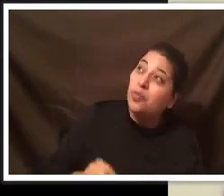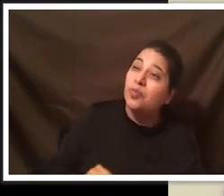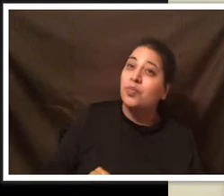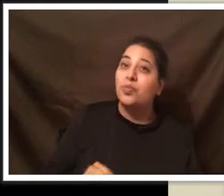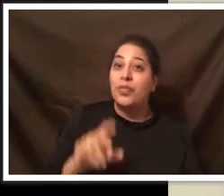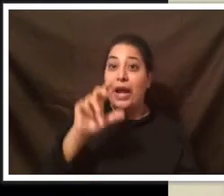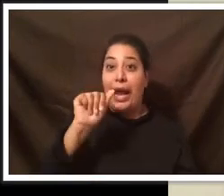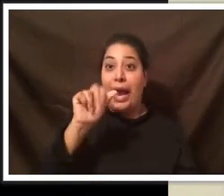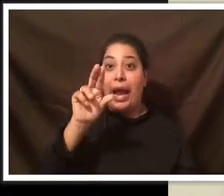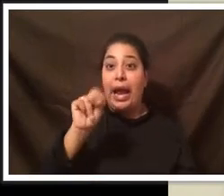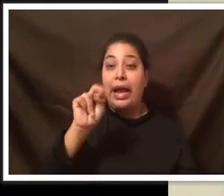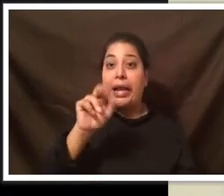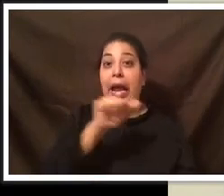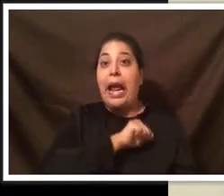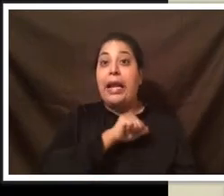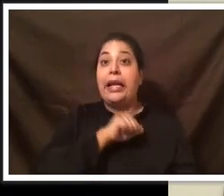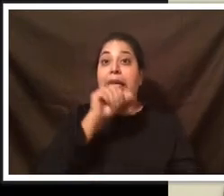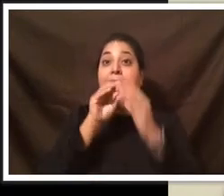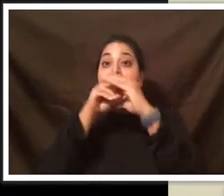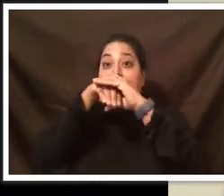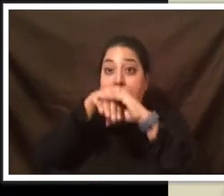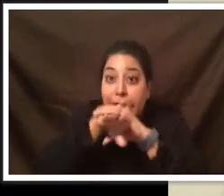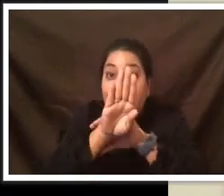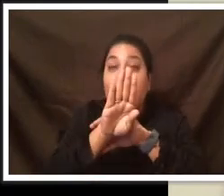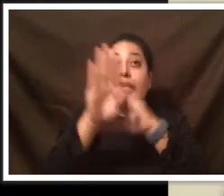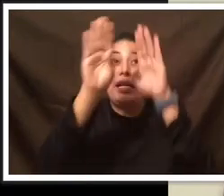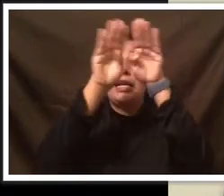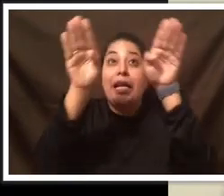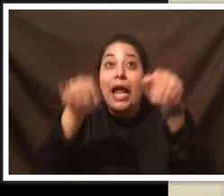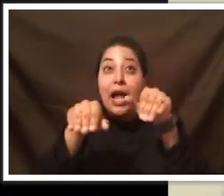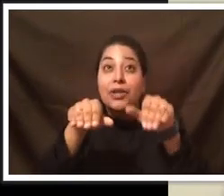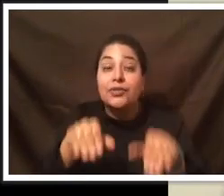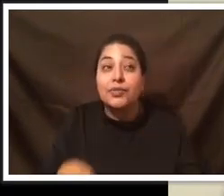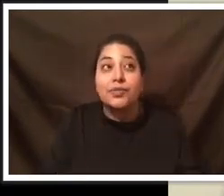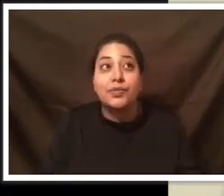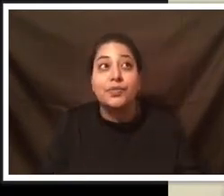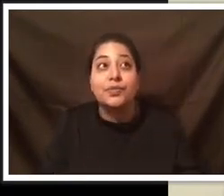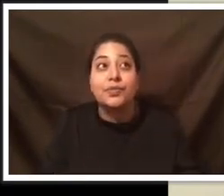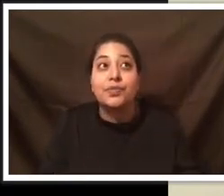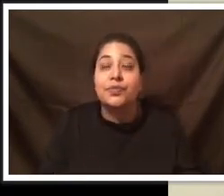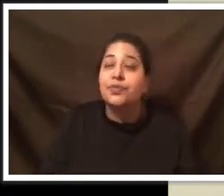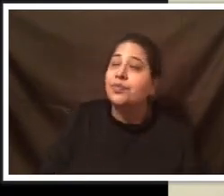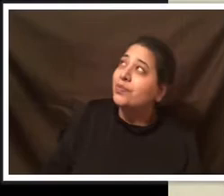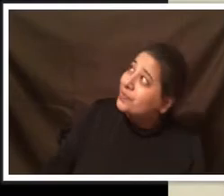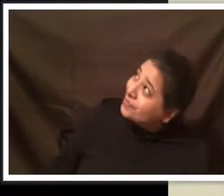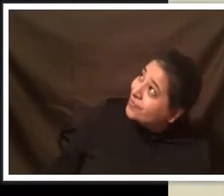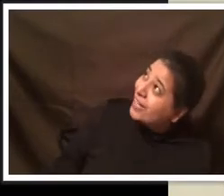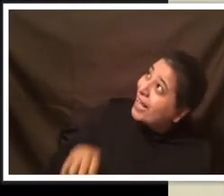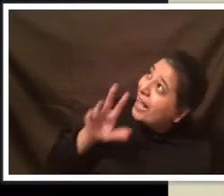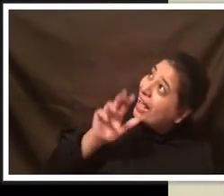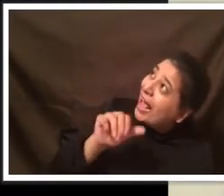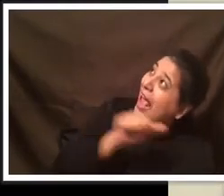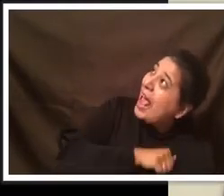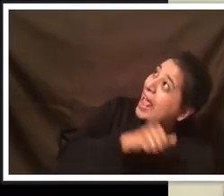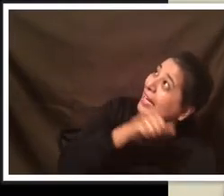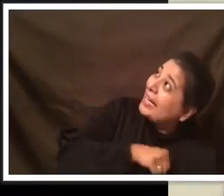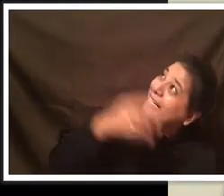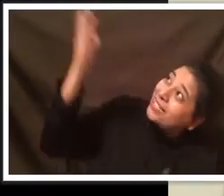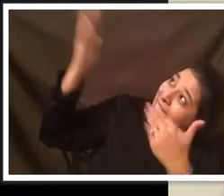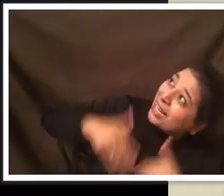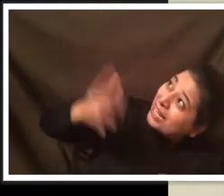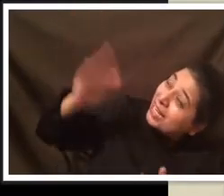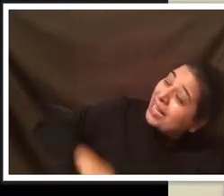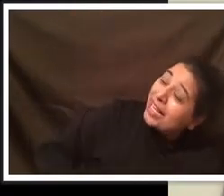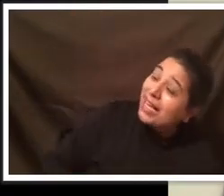treehouse. Annie! Jack waited a minute. He was about to call again when Annie poked her head out